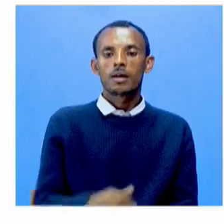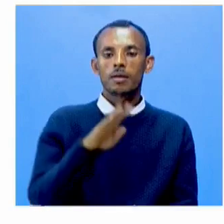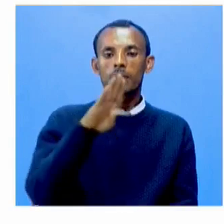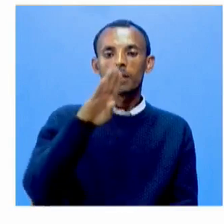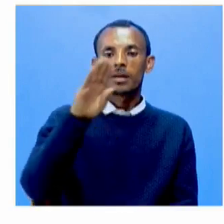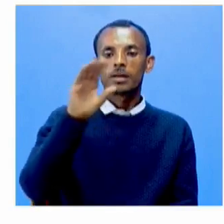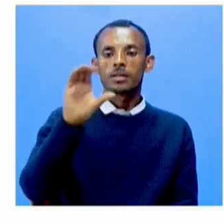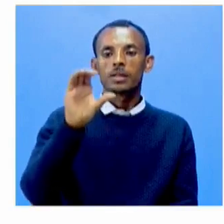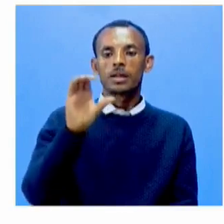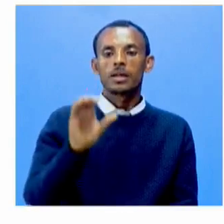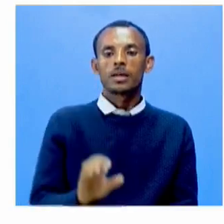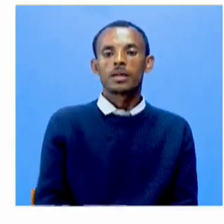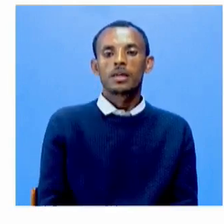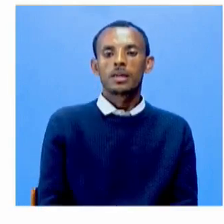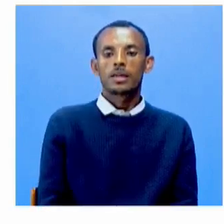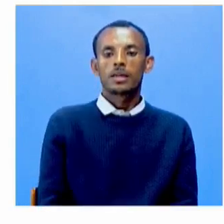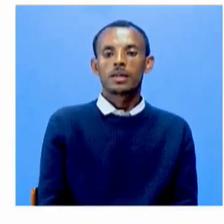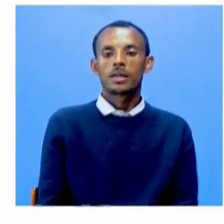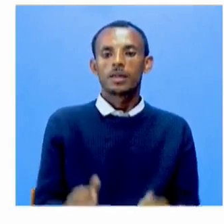is